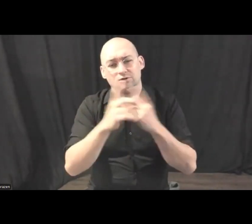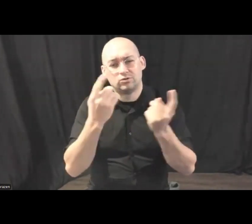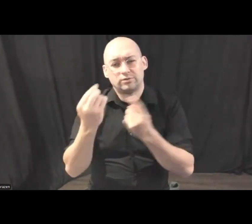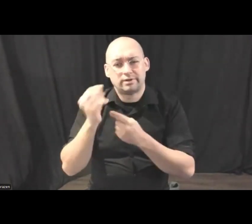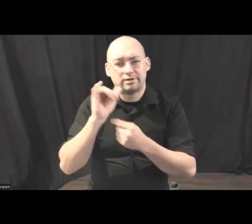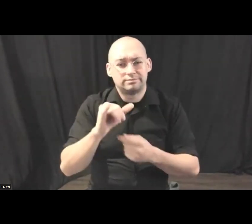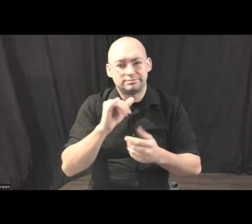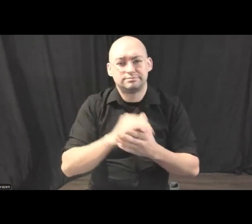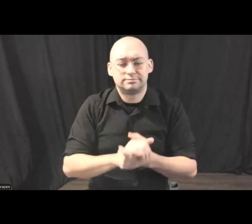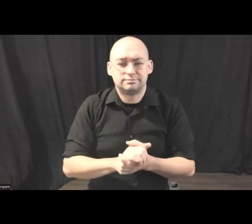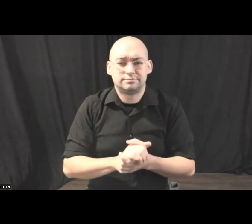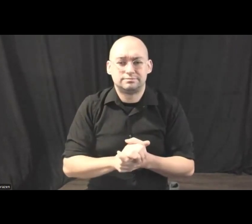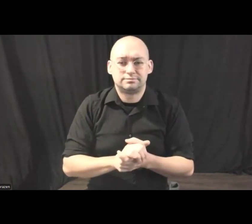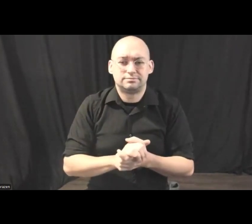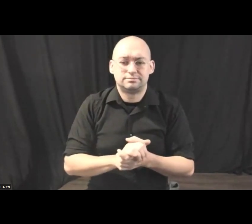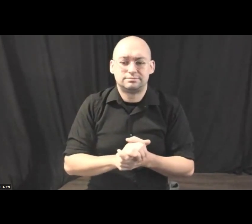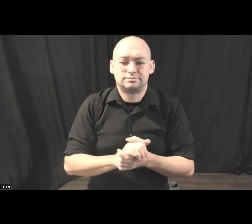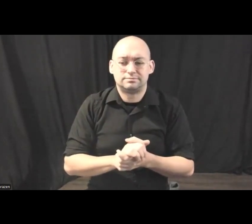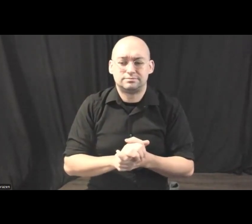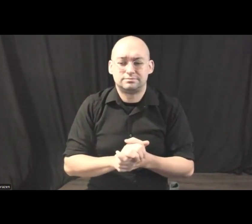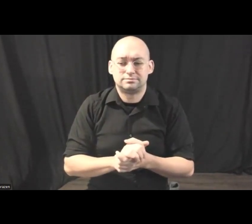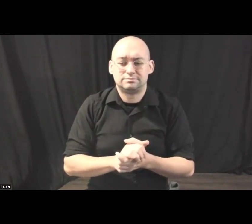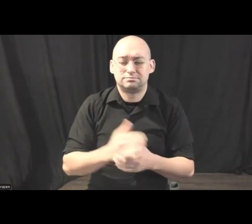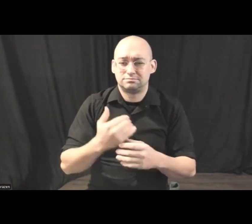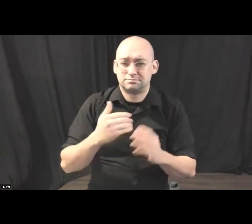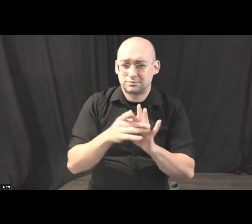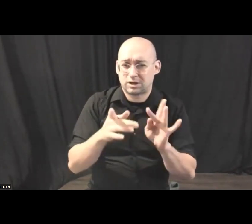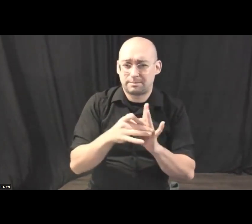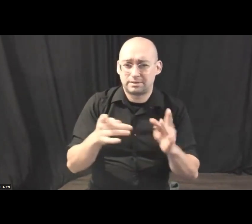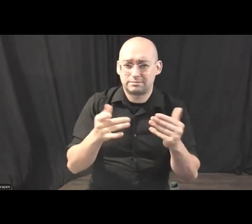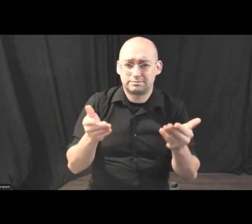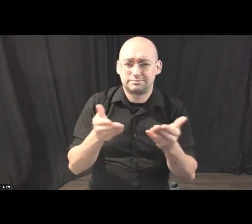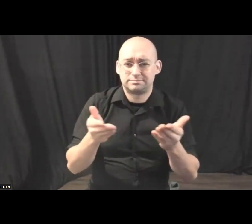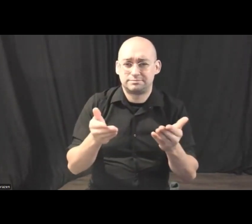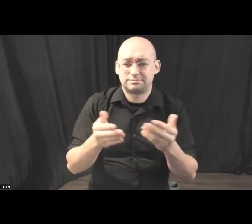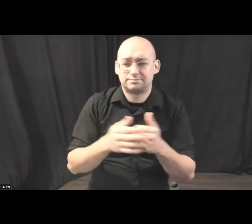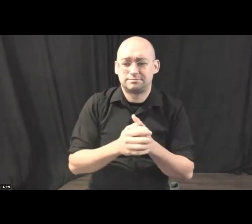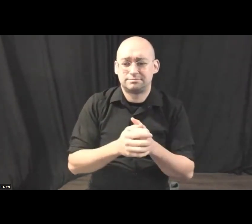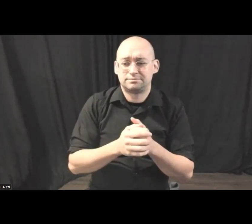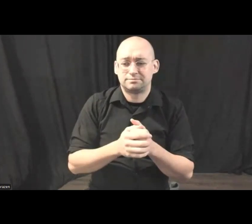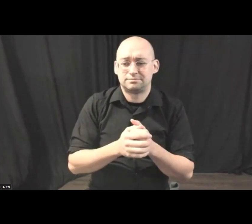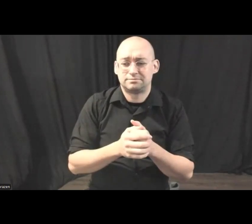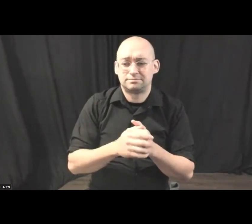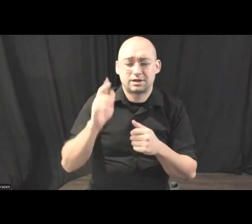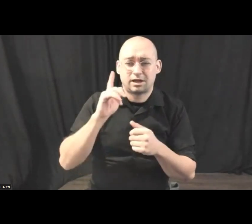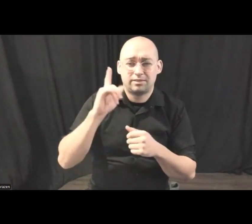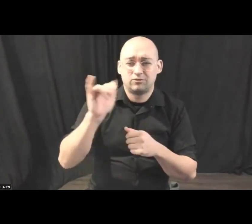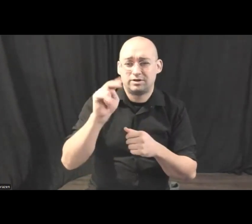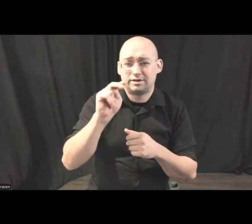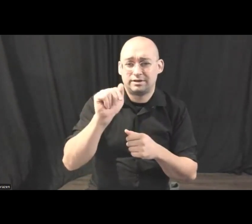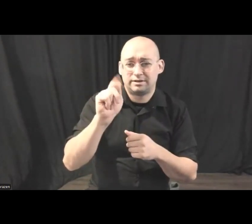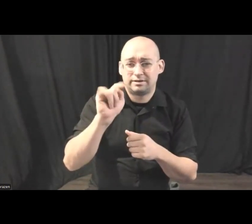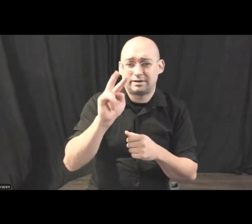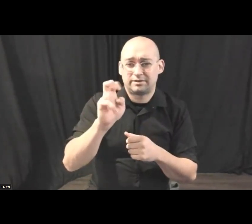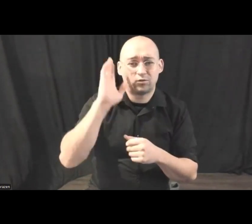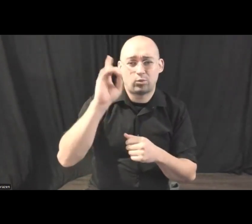well. So those are my comments to start with. Glad to be in it with you together. And I'm a California native and would not be anywhere else right